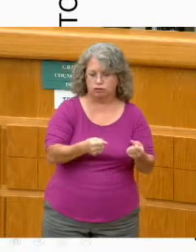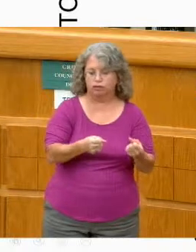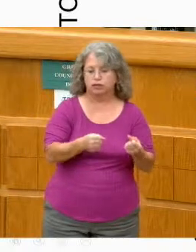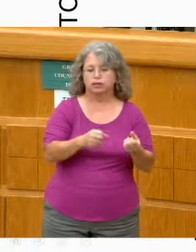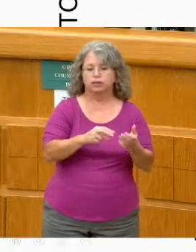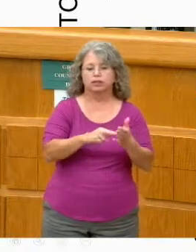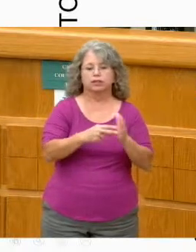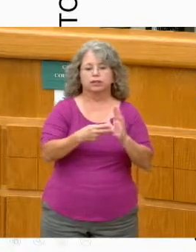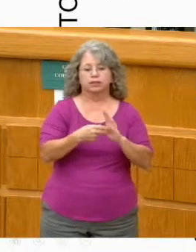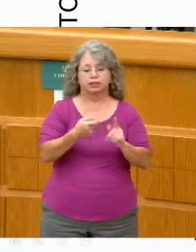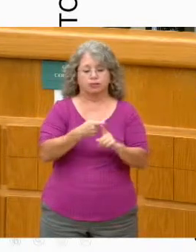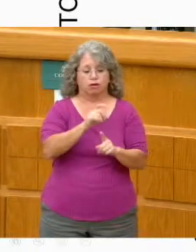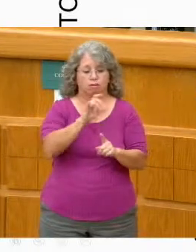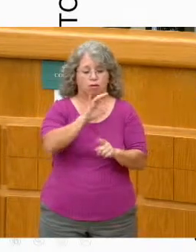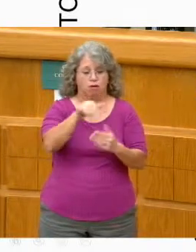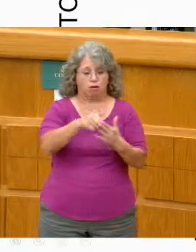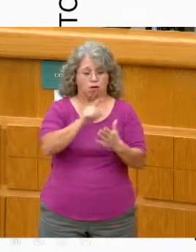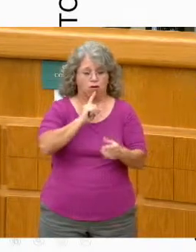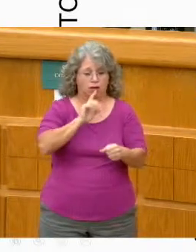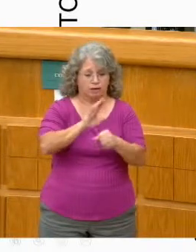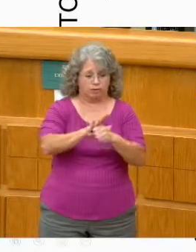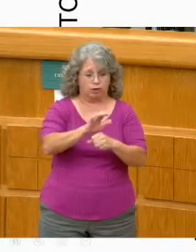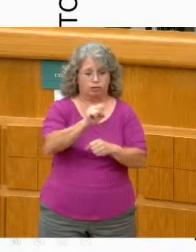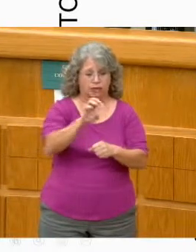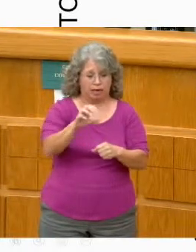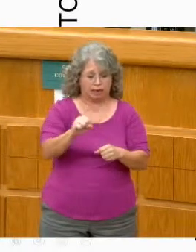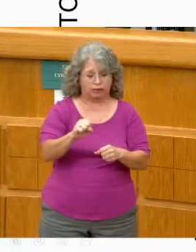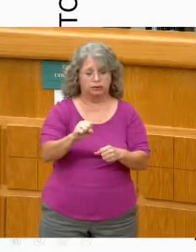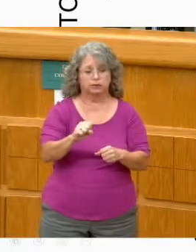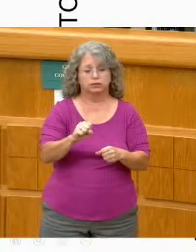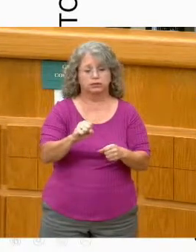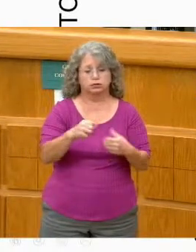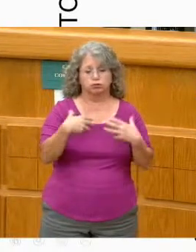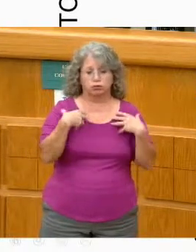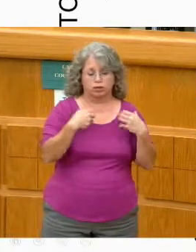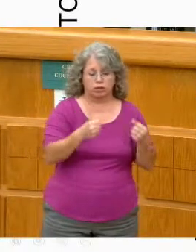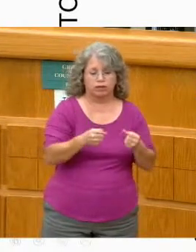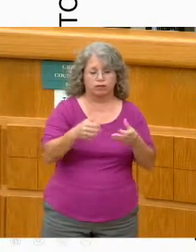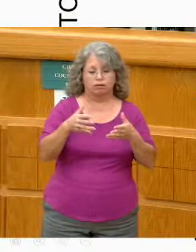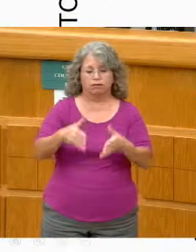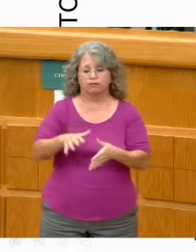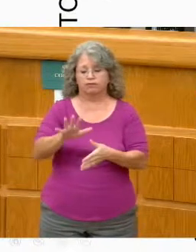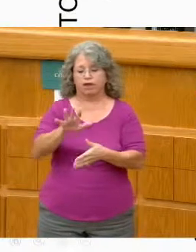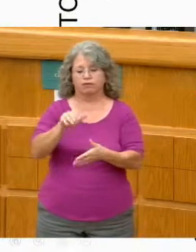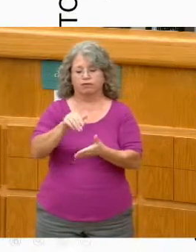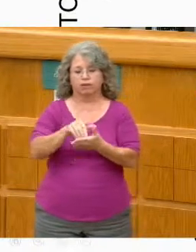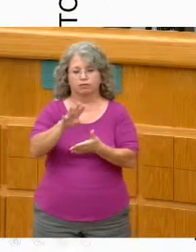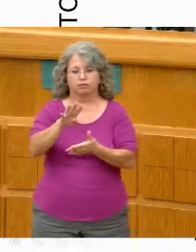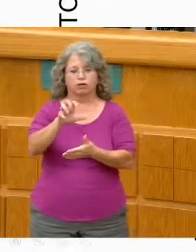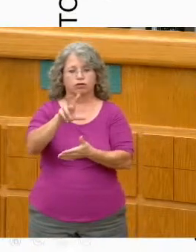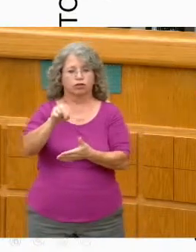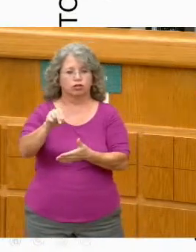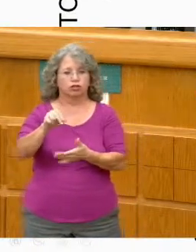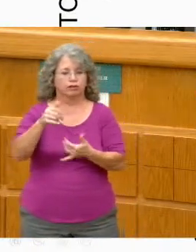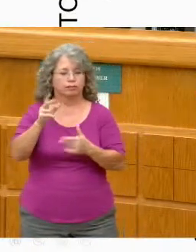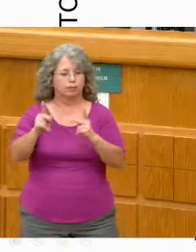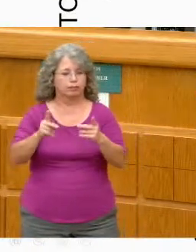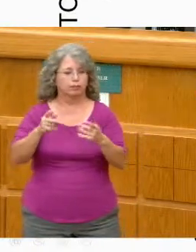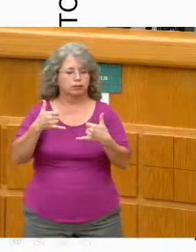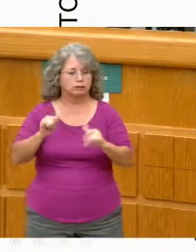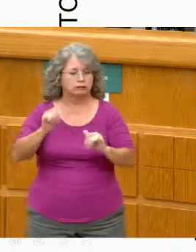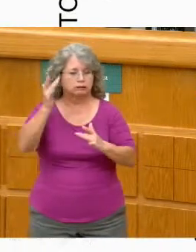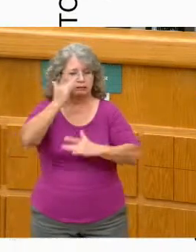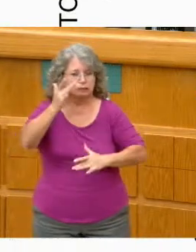recoveries. So what that means is recoveries from these confirmed cases, and 5,430 active